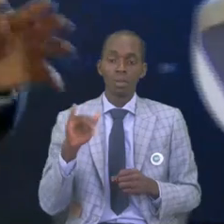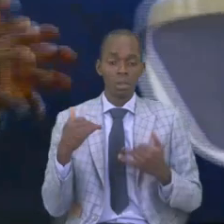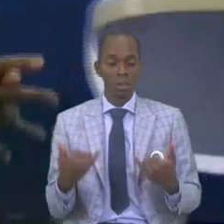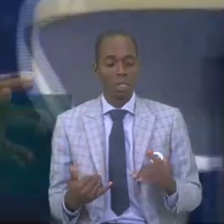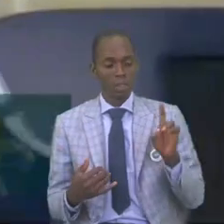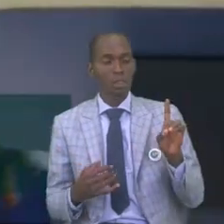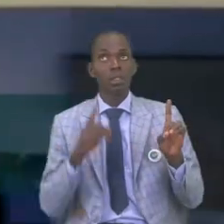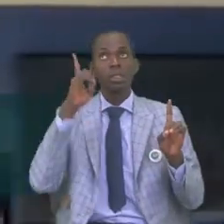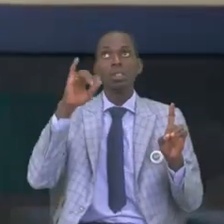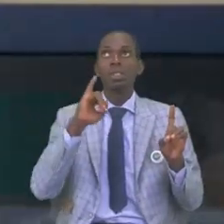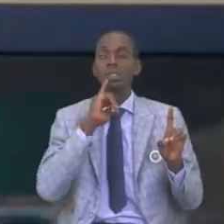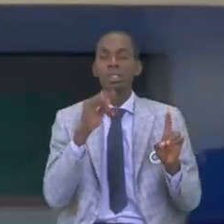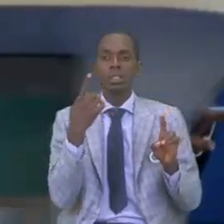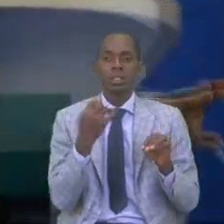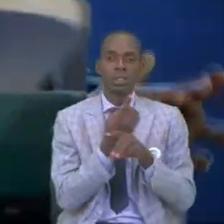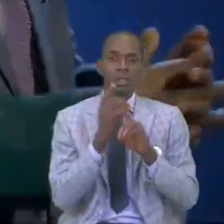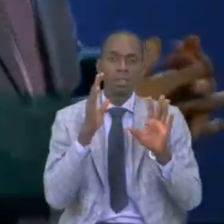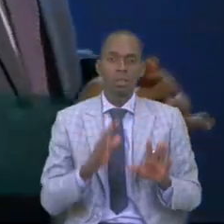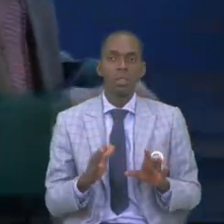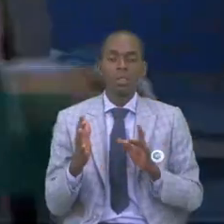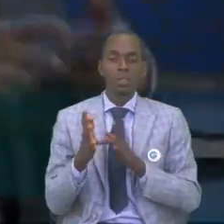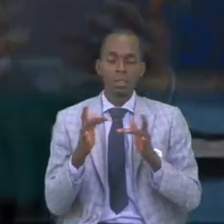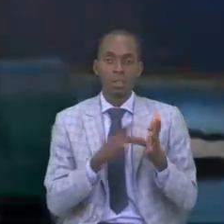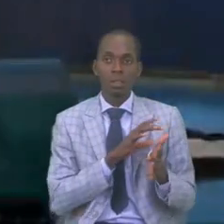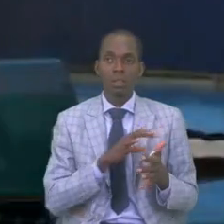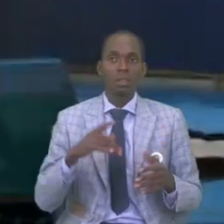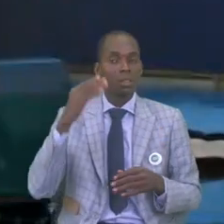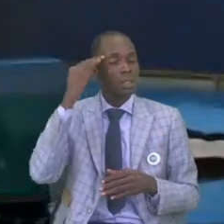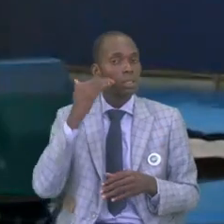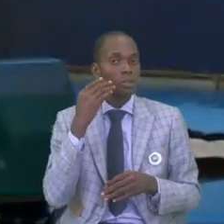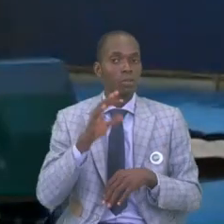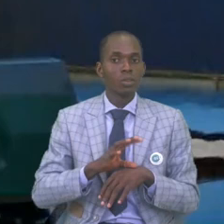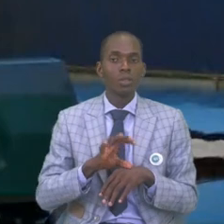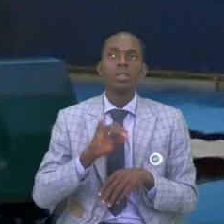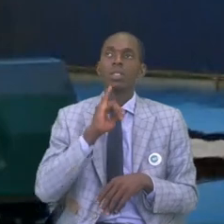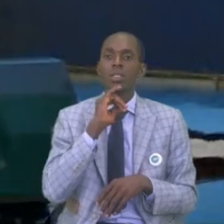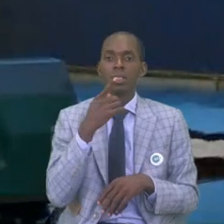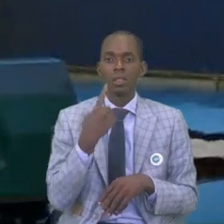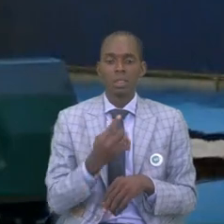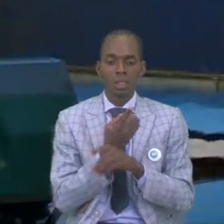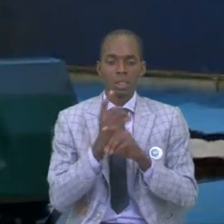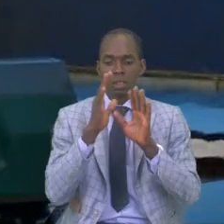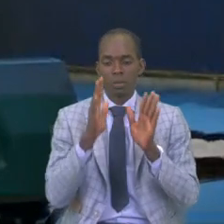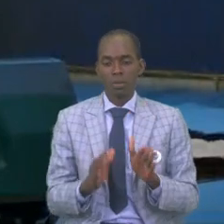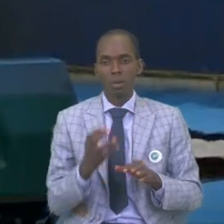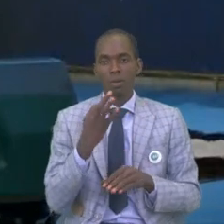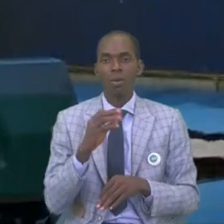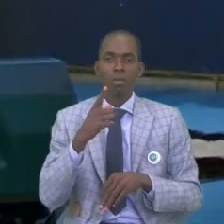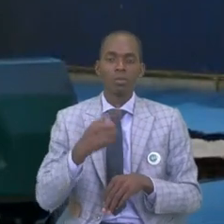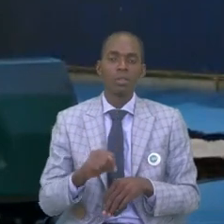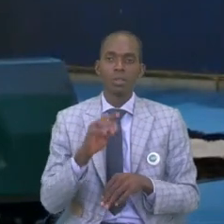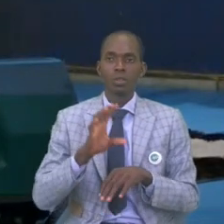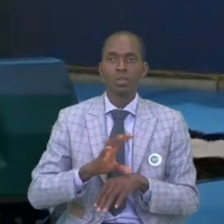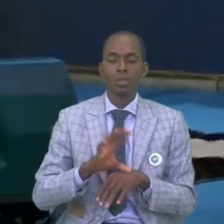deliverer. Christ at the head of the church is the deliverer of the church, is the deliverer of the body, is